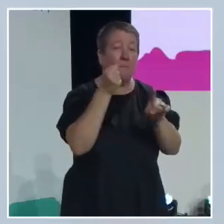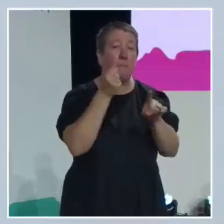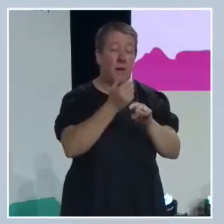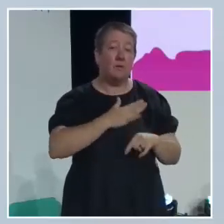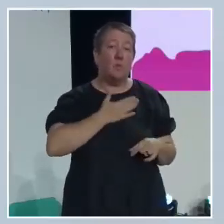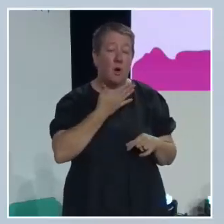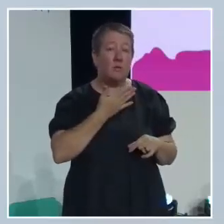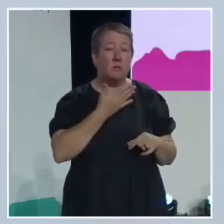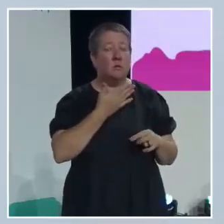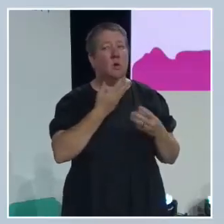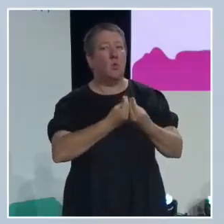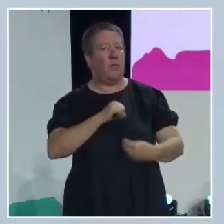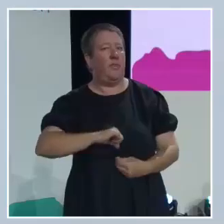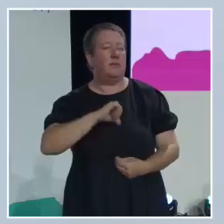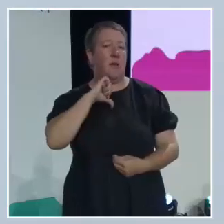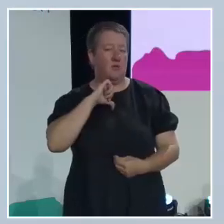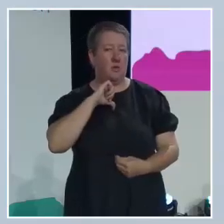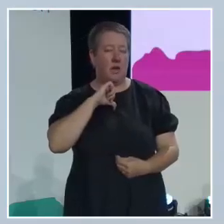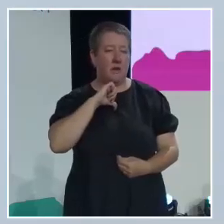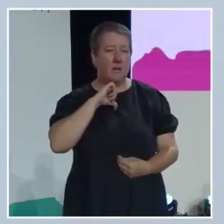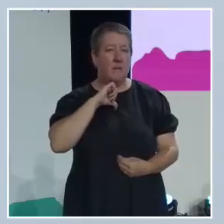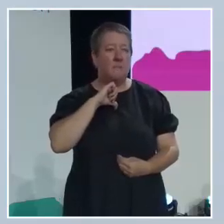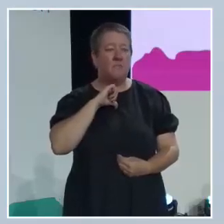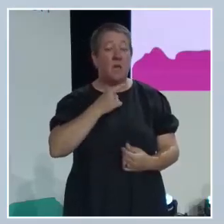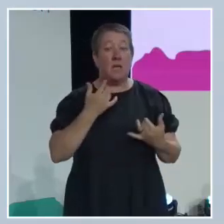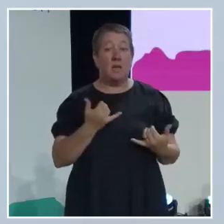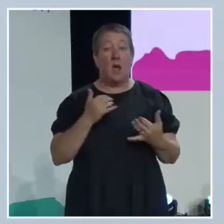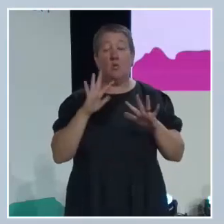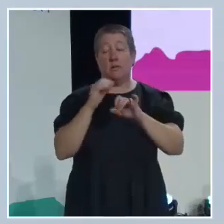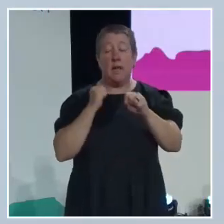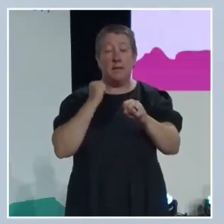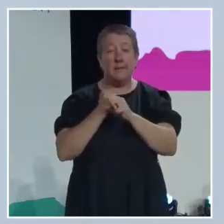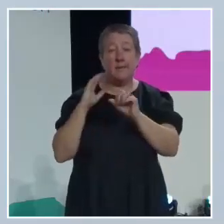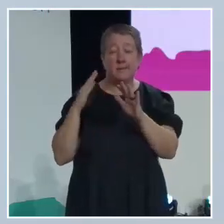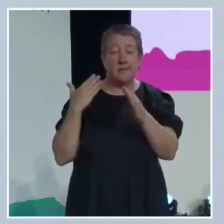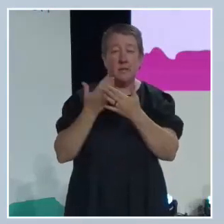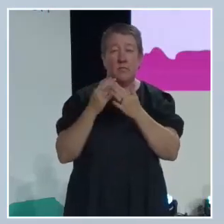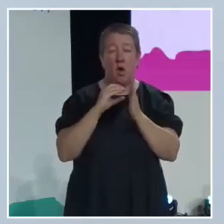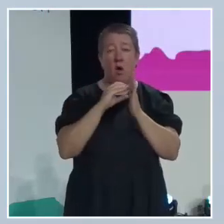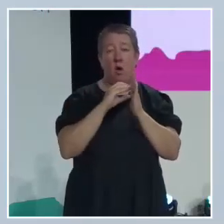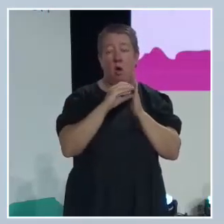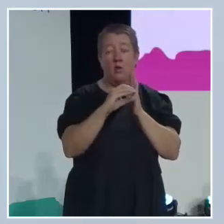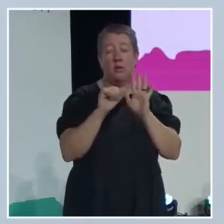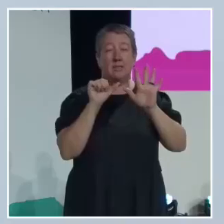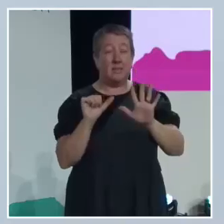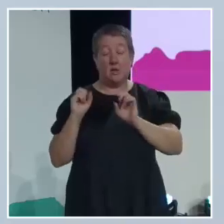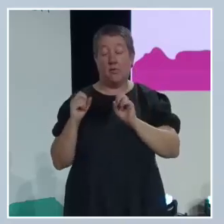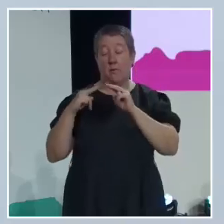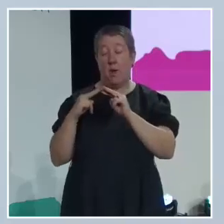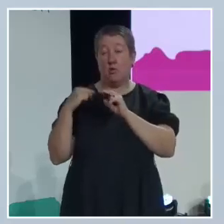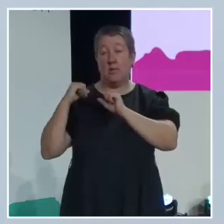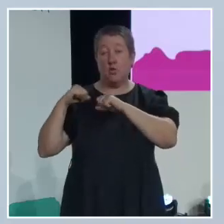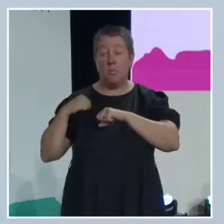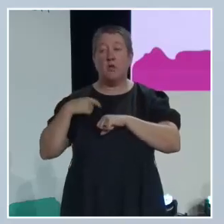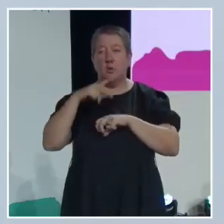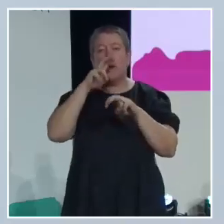required integrity, we need now, after 10 years of negotiation of Article 6 of the Paris Agreement, we need public development banks